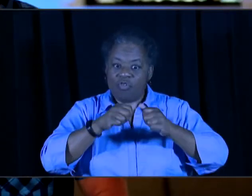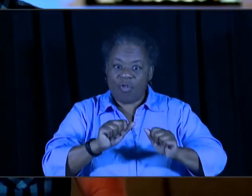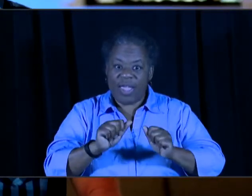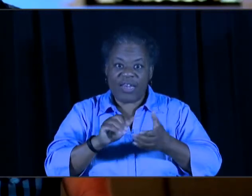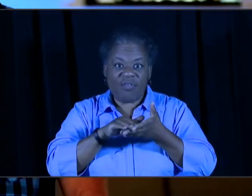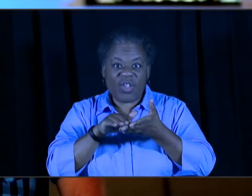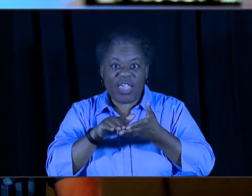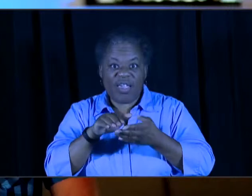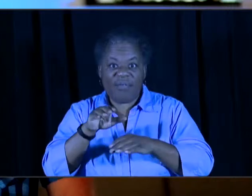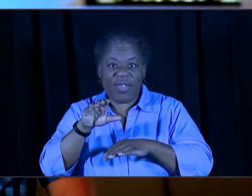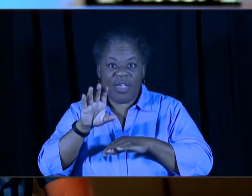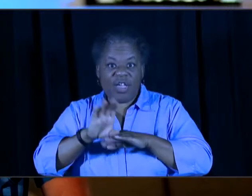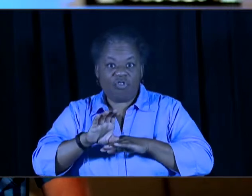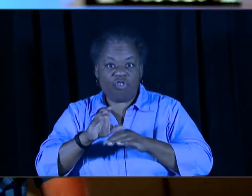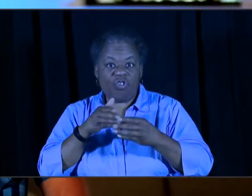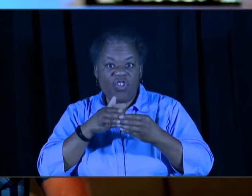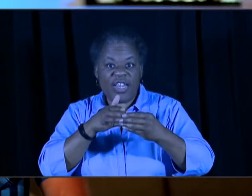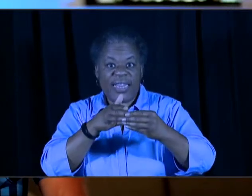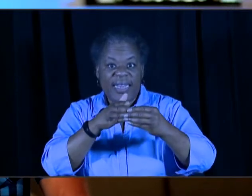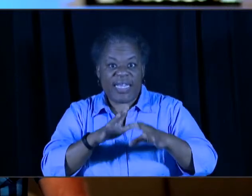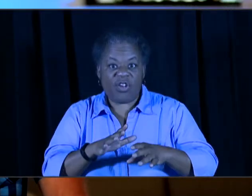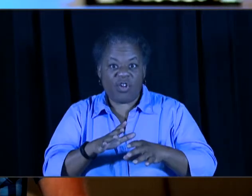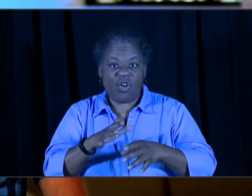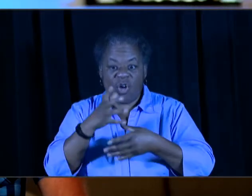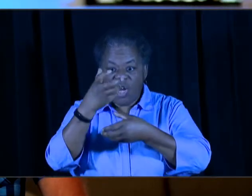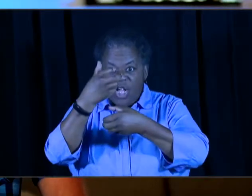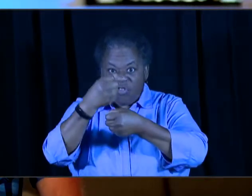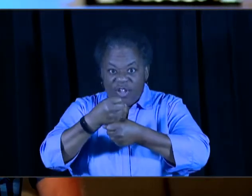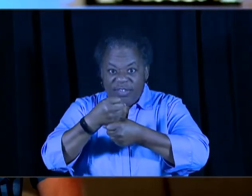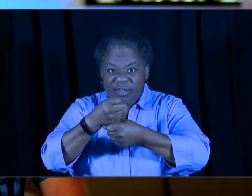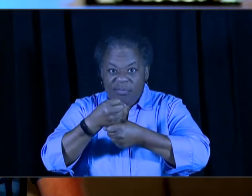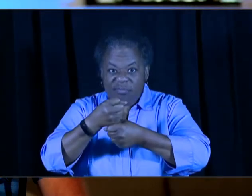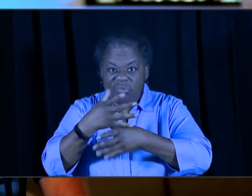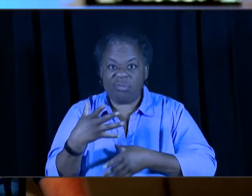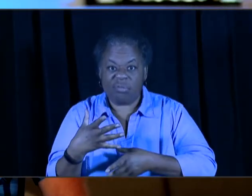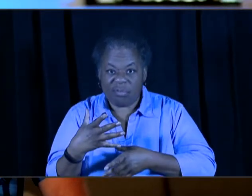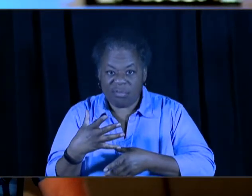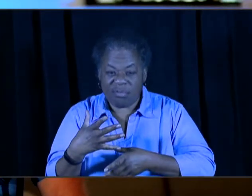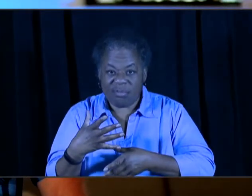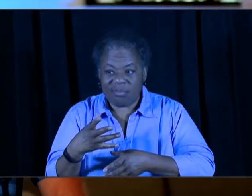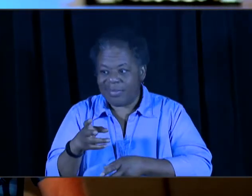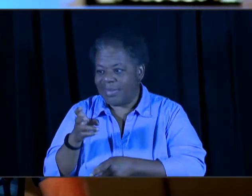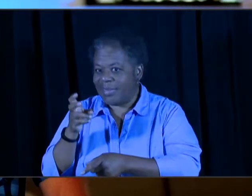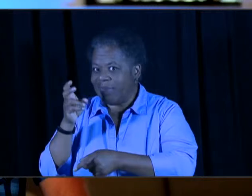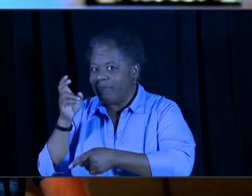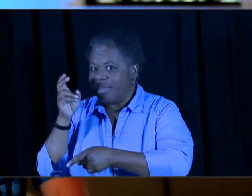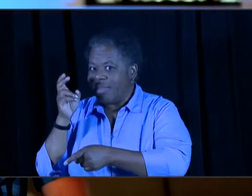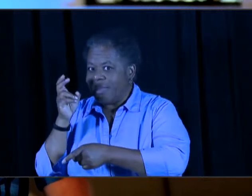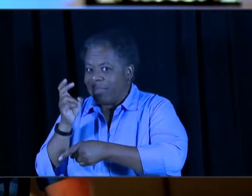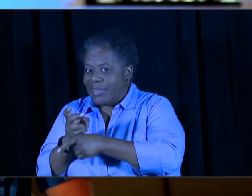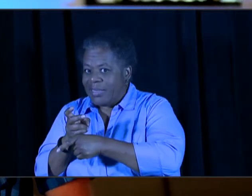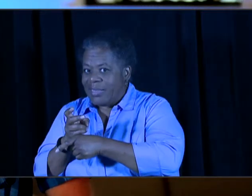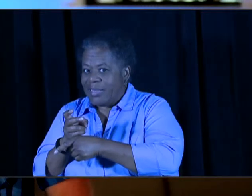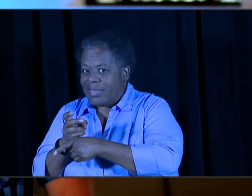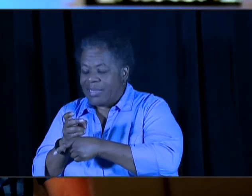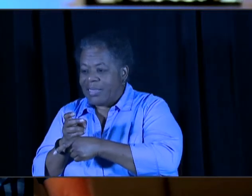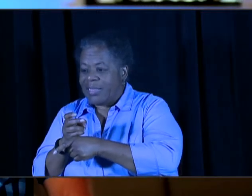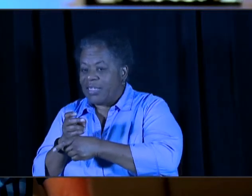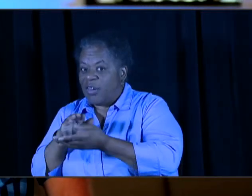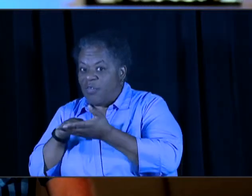church leader who betrayed her trust. And most difficult of all, trying to forgive Dylan